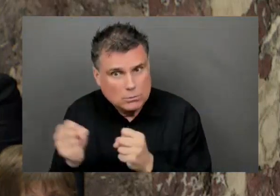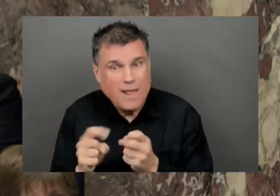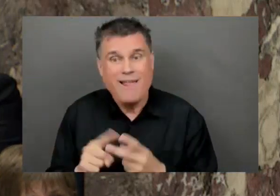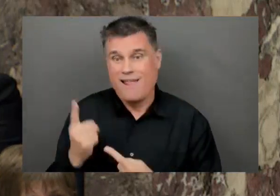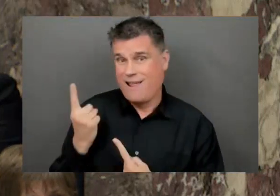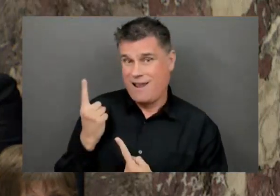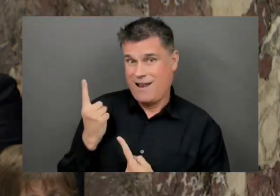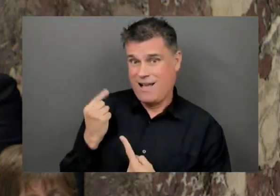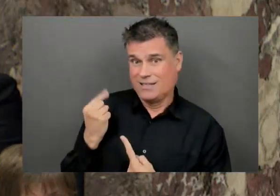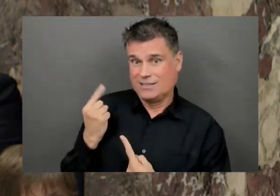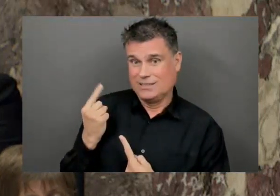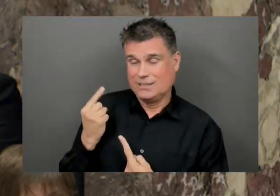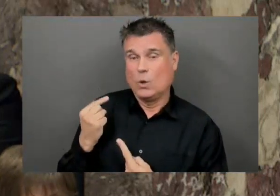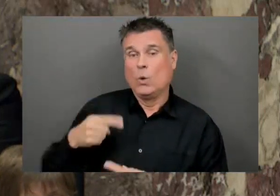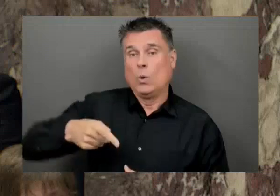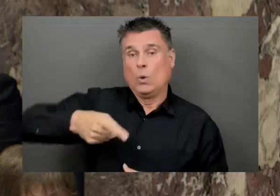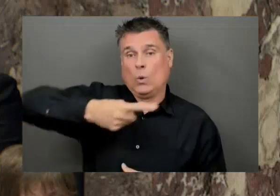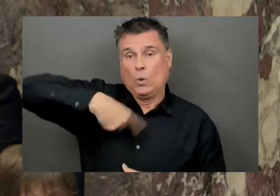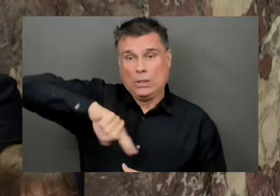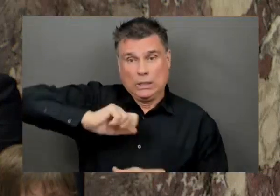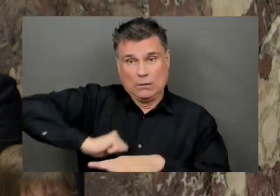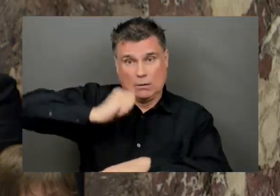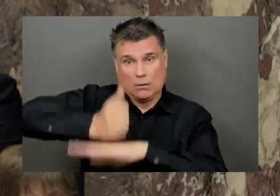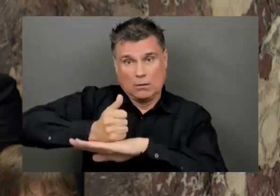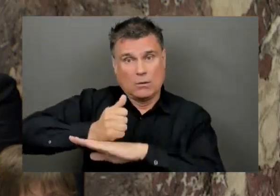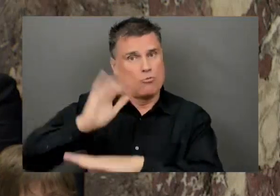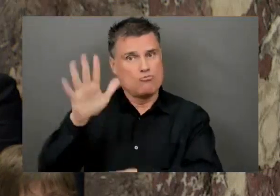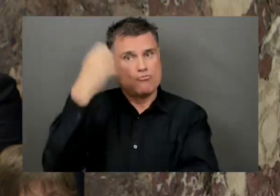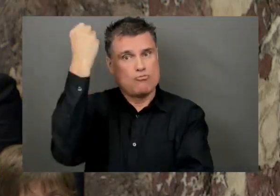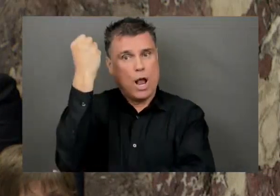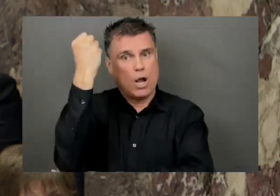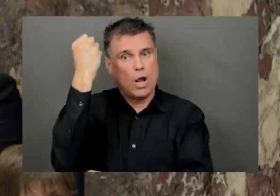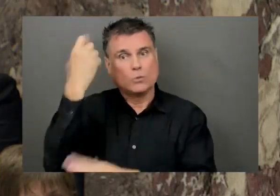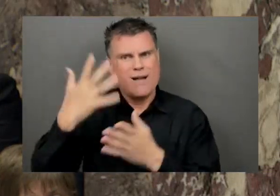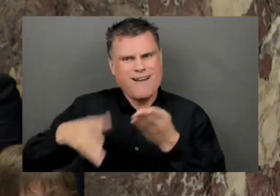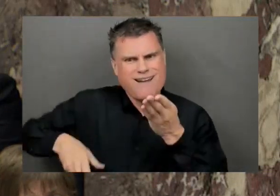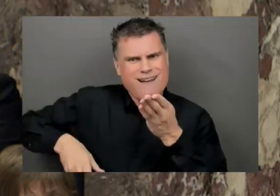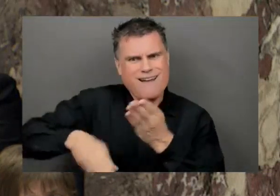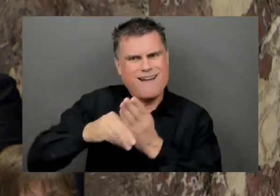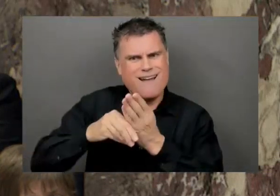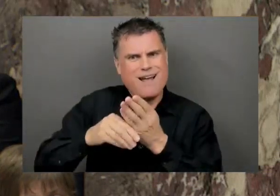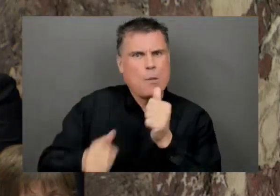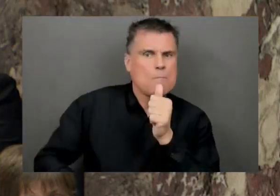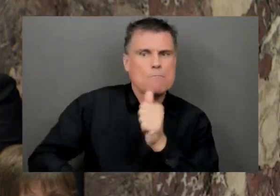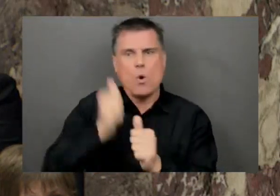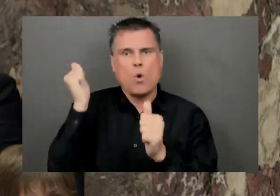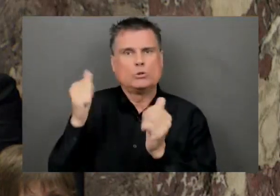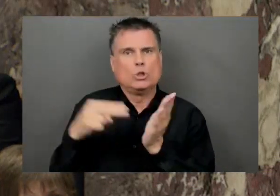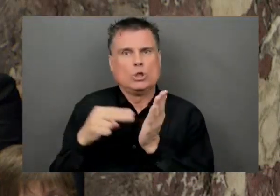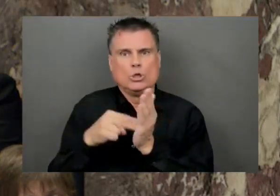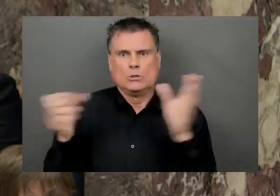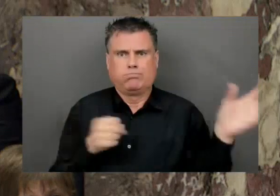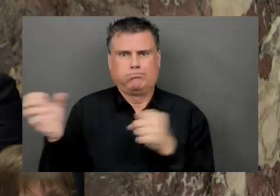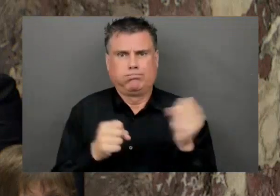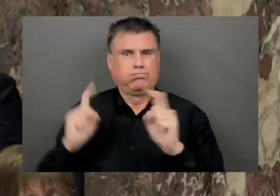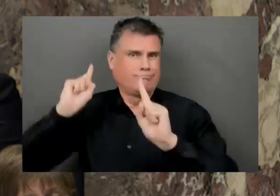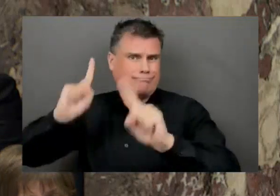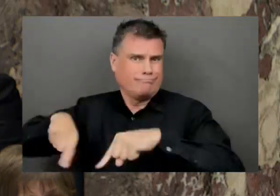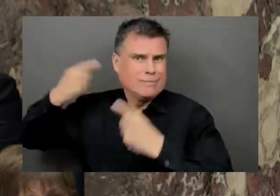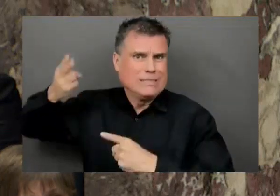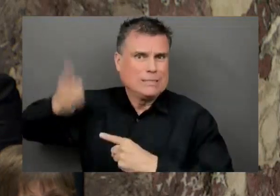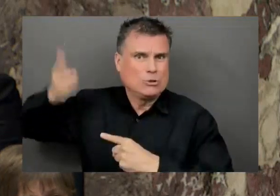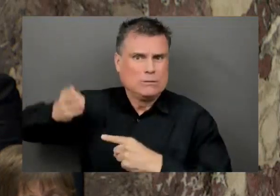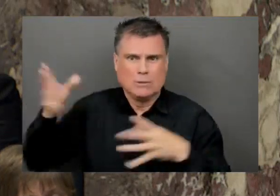nurse registrants in our healthcare system. This is contrary, and it's hard for them to hear, to the deliberate policies that